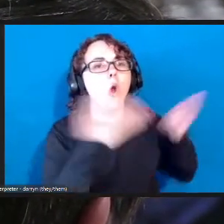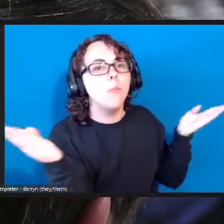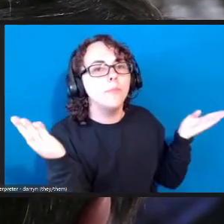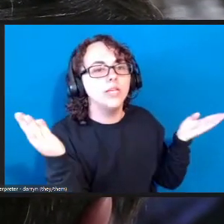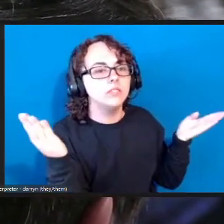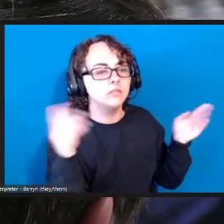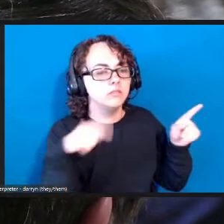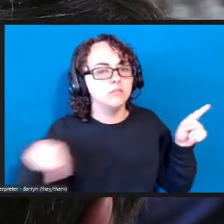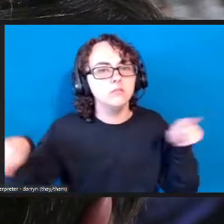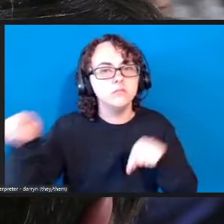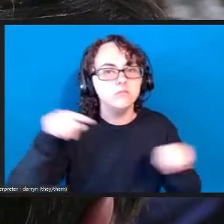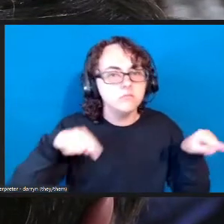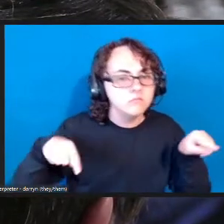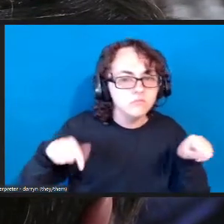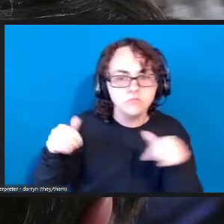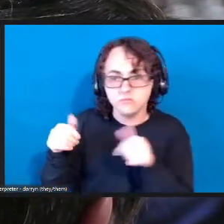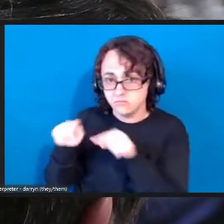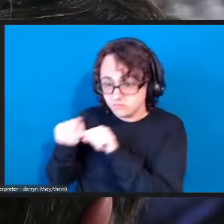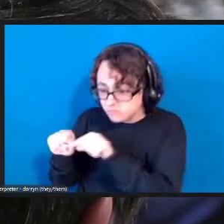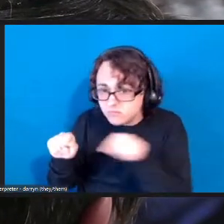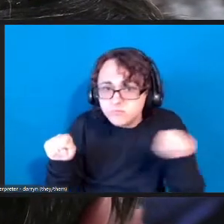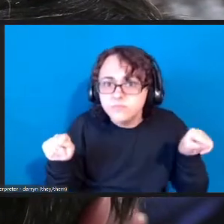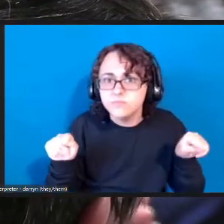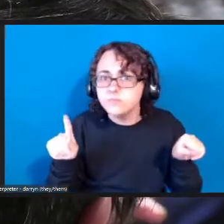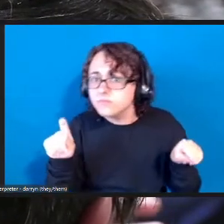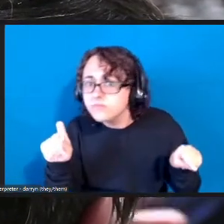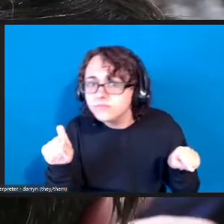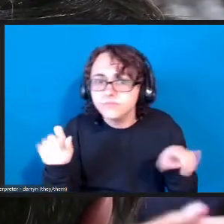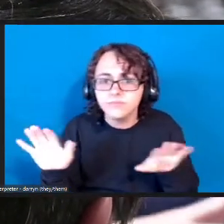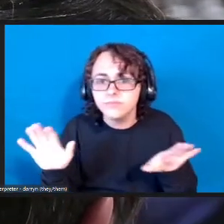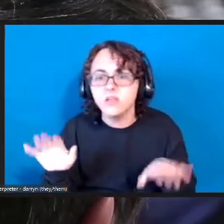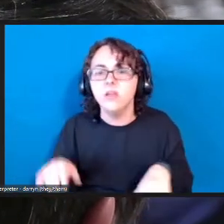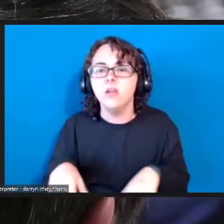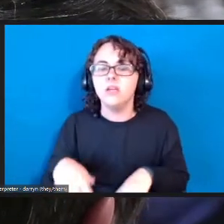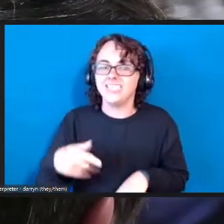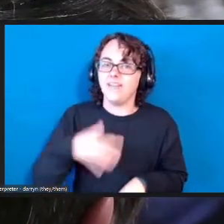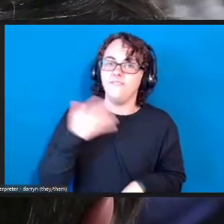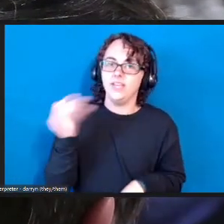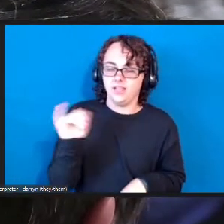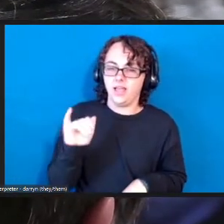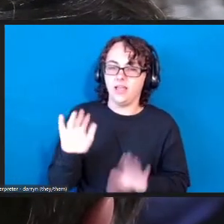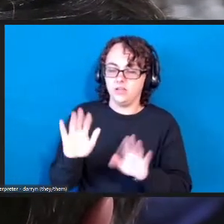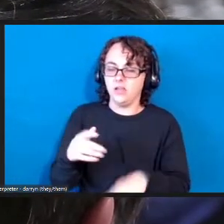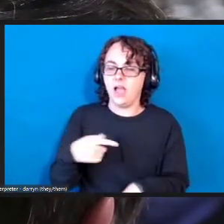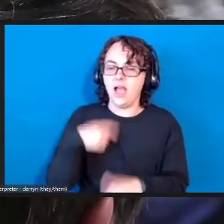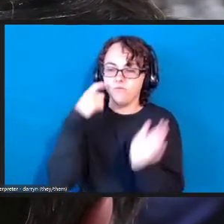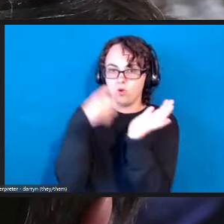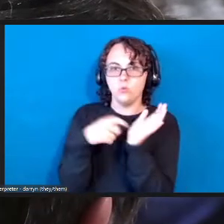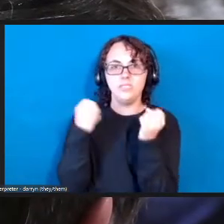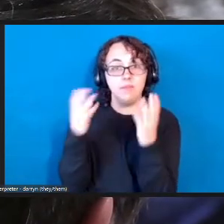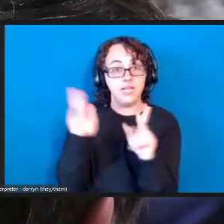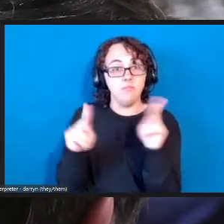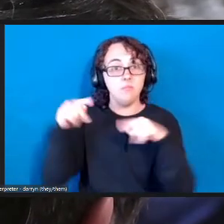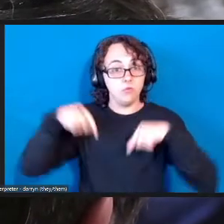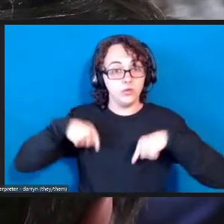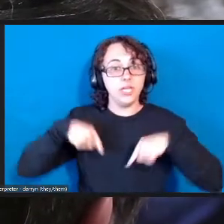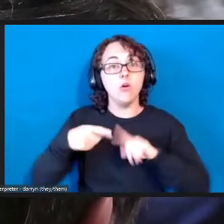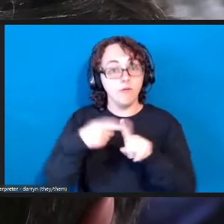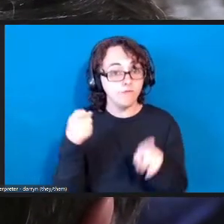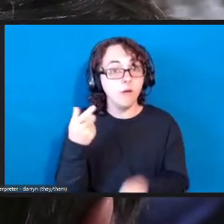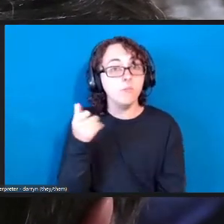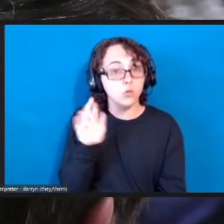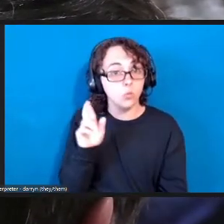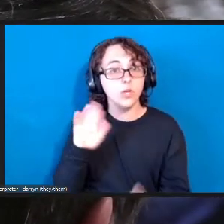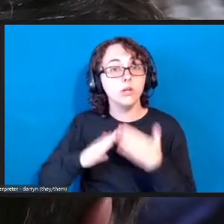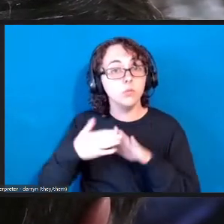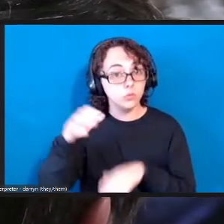quickly finding, even in my time here, is like I do feel like so many folks here are from the queer community, and some of the